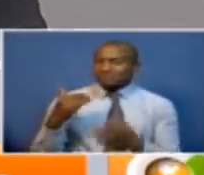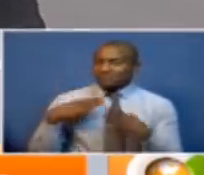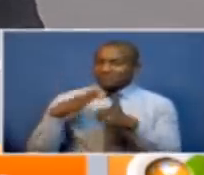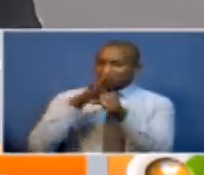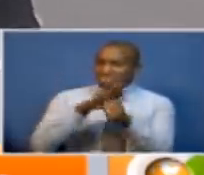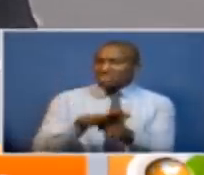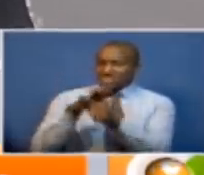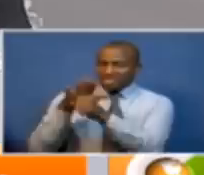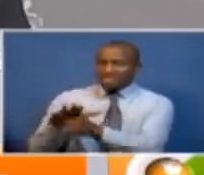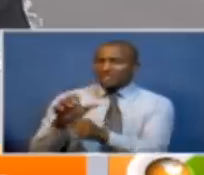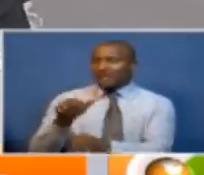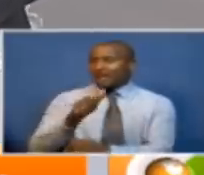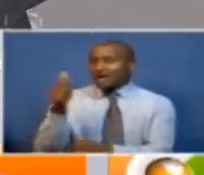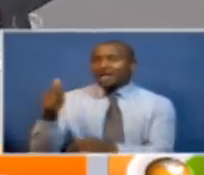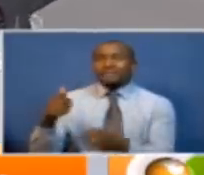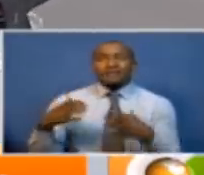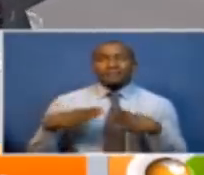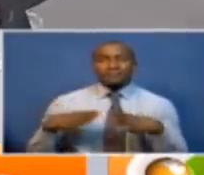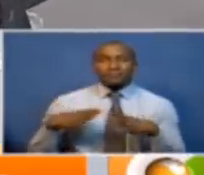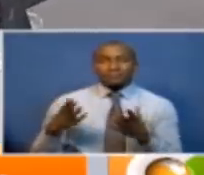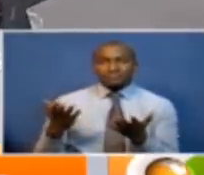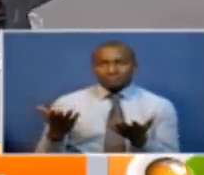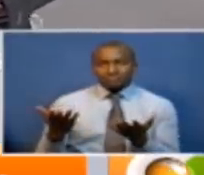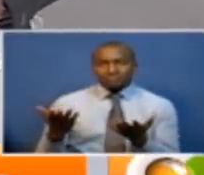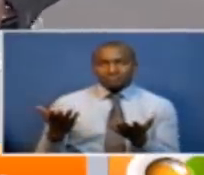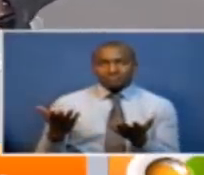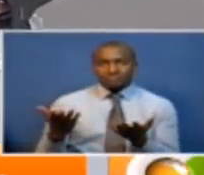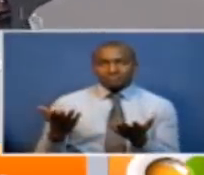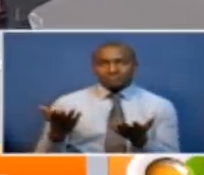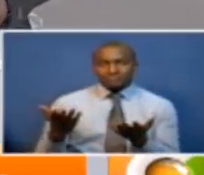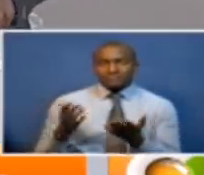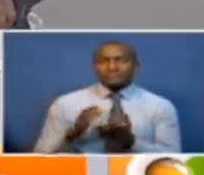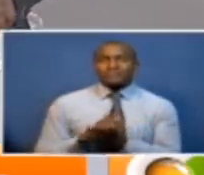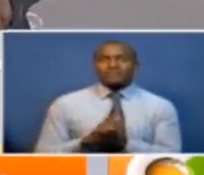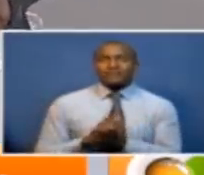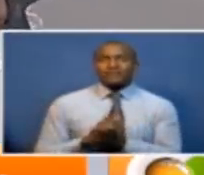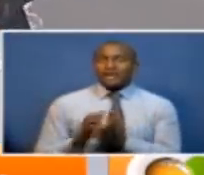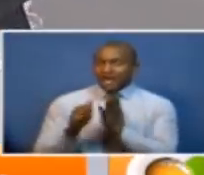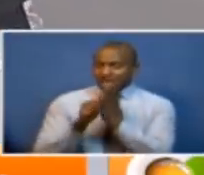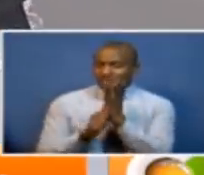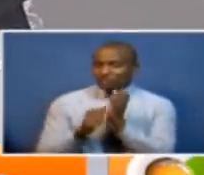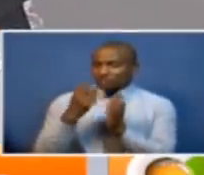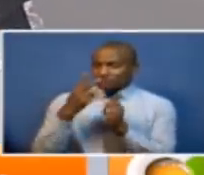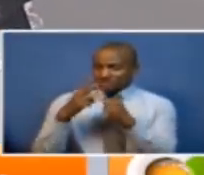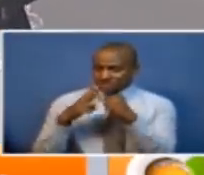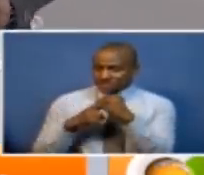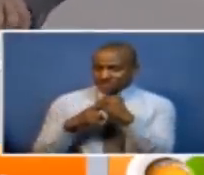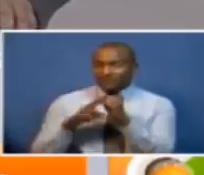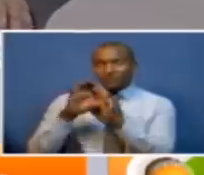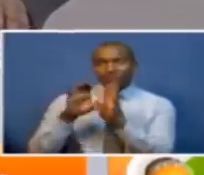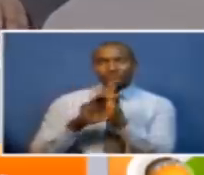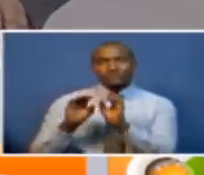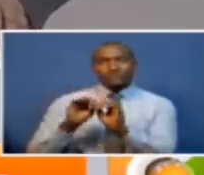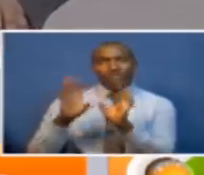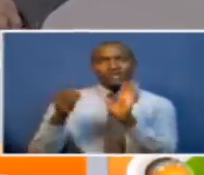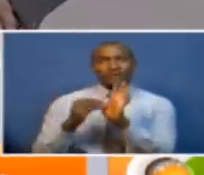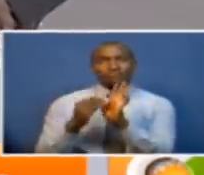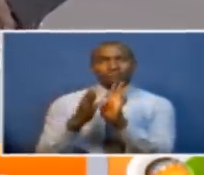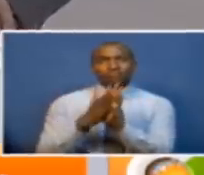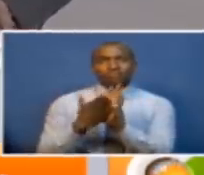others. The various grounds prohibited in our Article 27 of our Constitution.